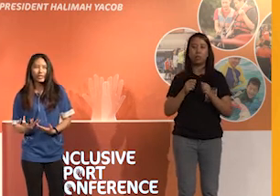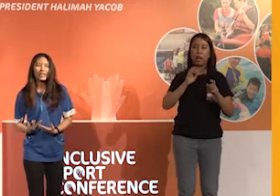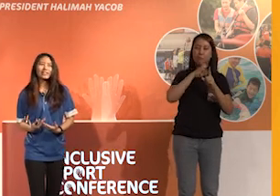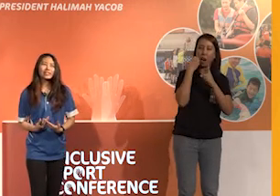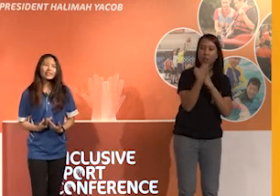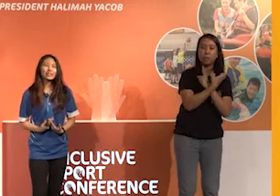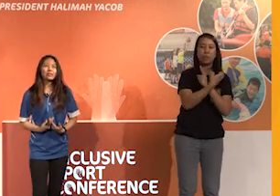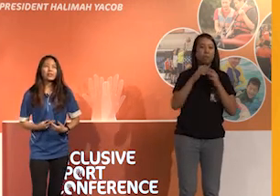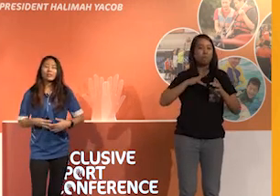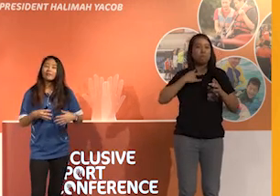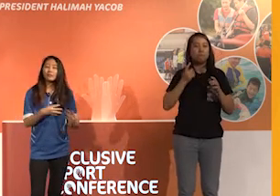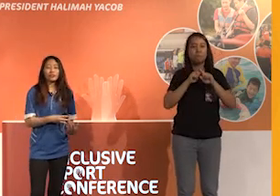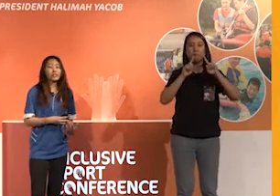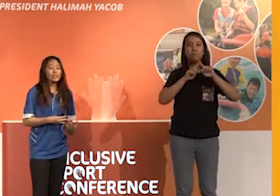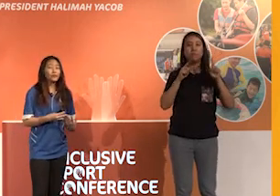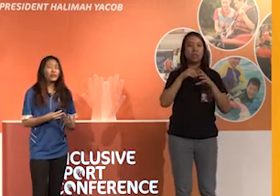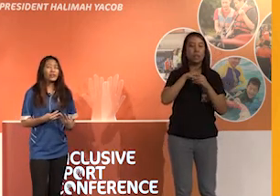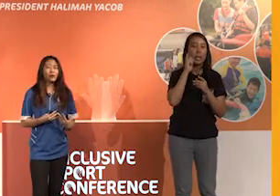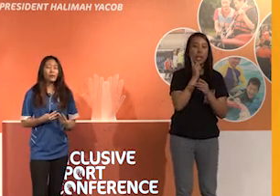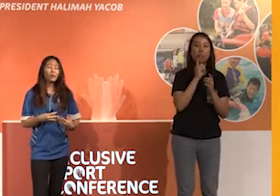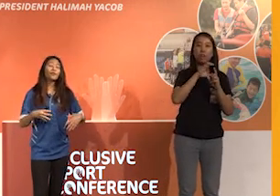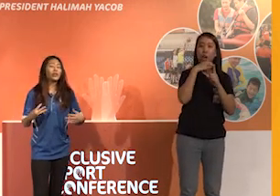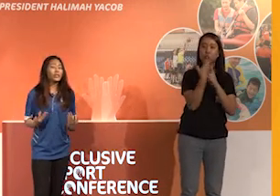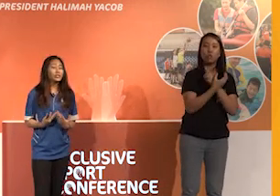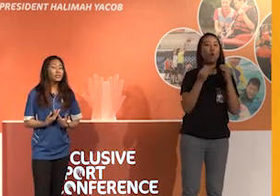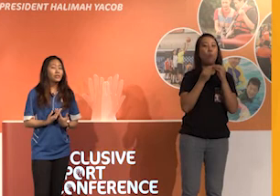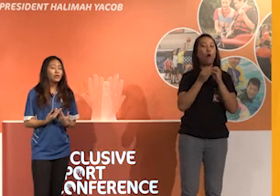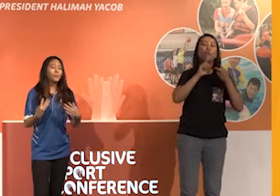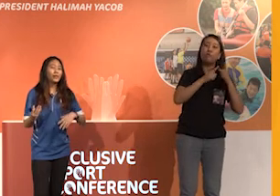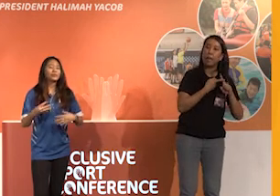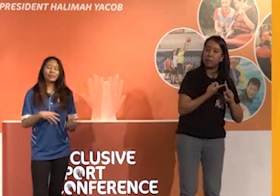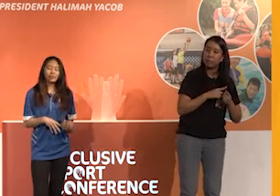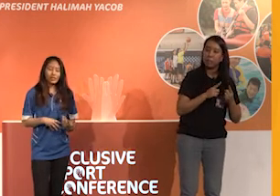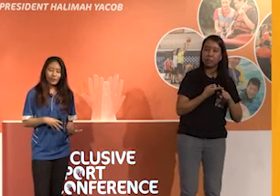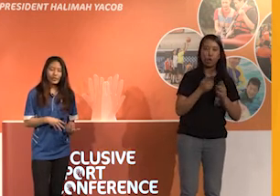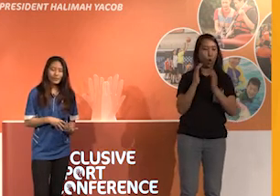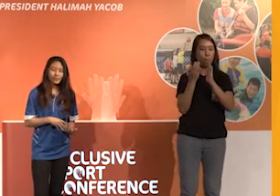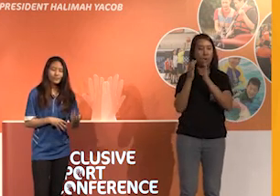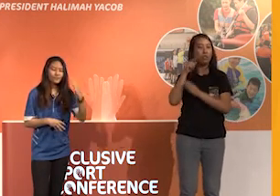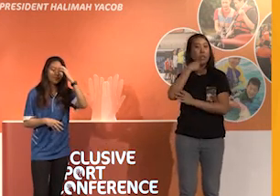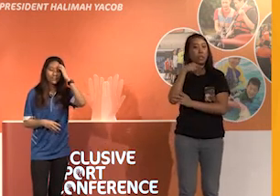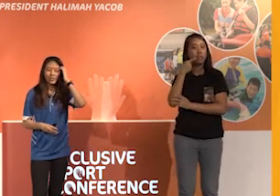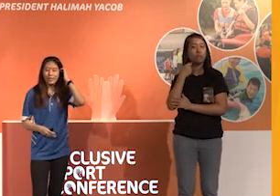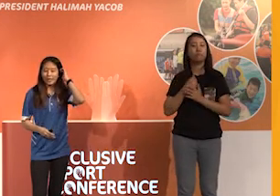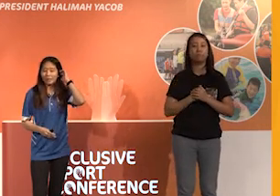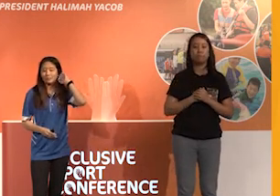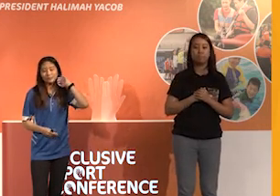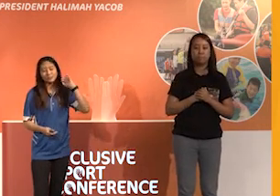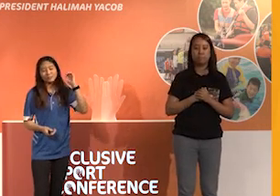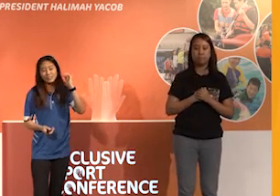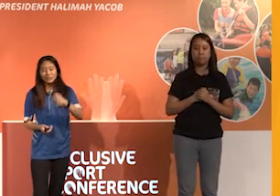different in a sense that in the deaf culture is very more friendly compared to the hearing.